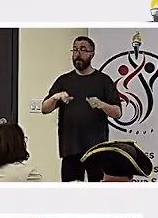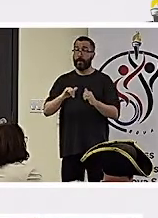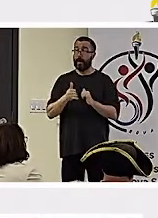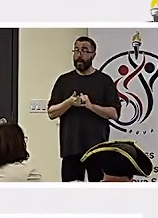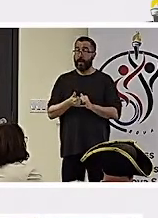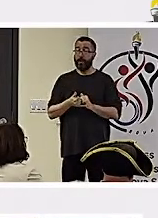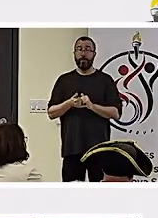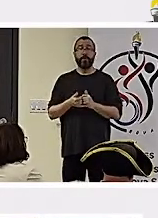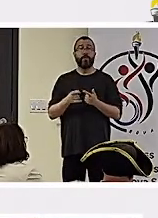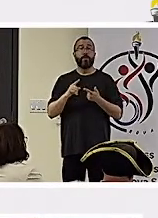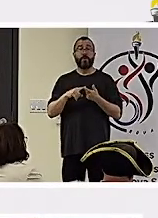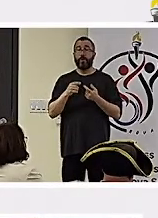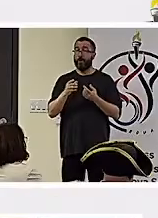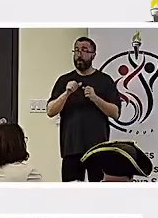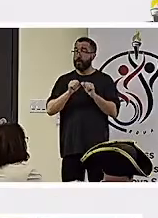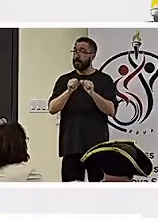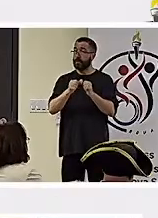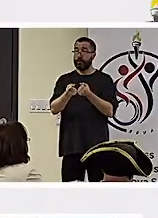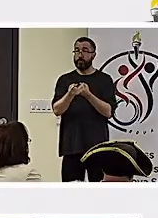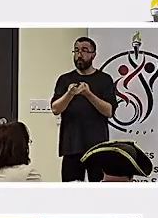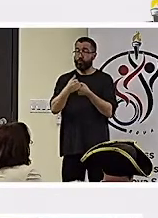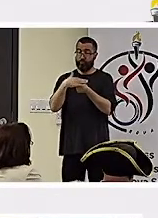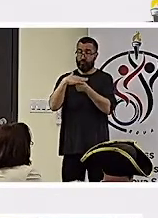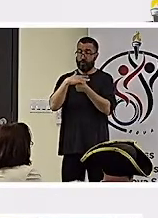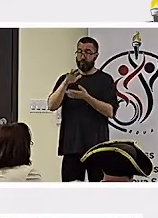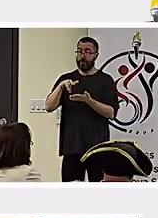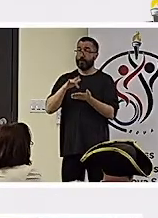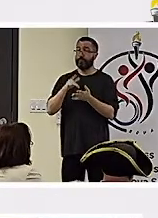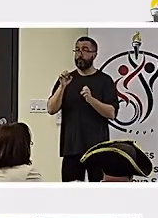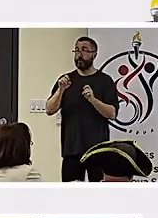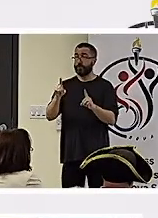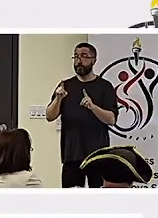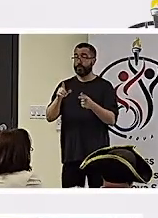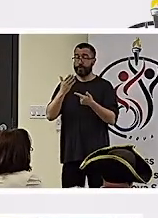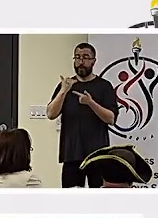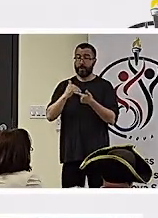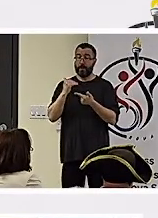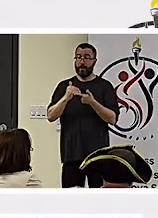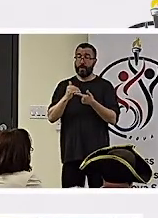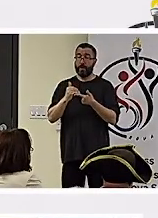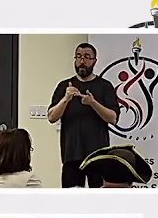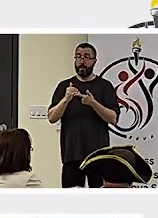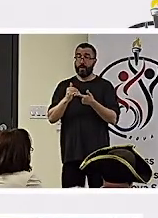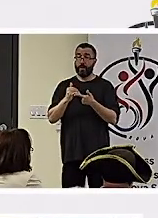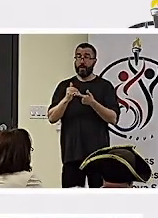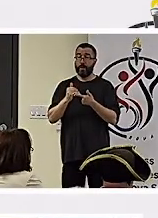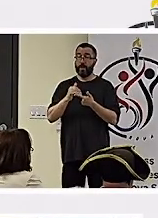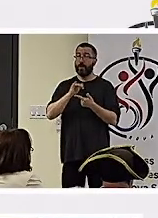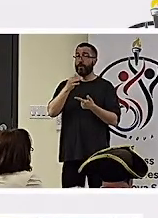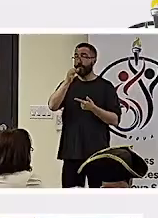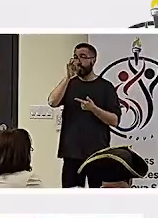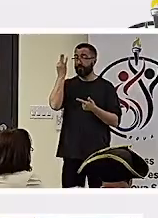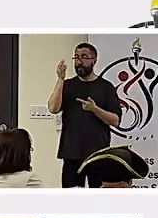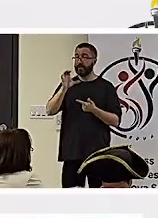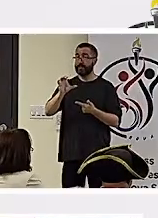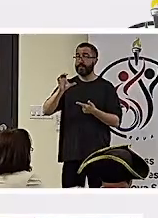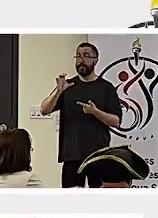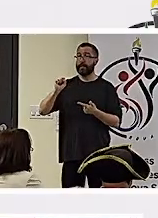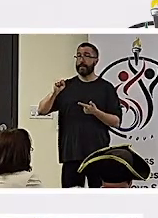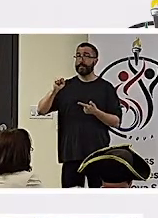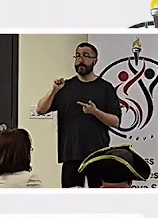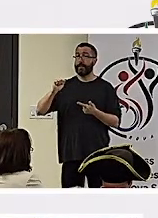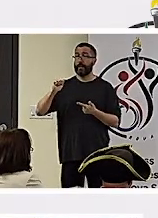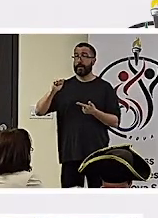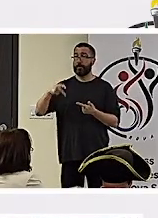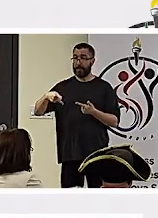We continue to support regional centers for education and the Conseil Scolaire Acadien Provincial, CSAP,